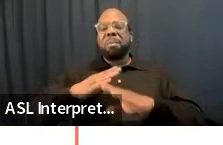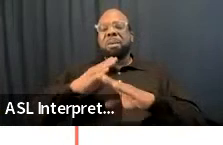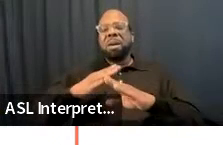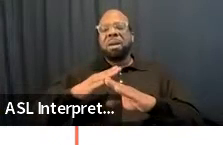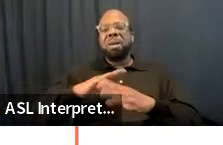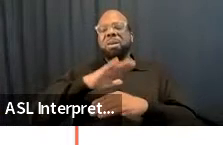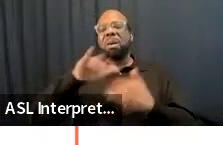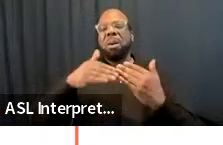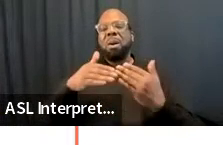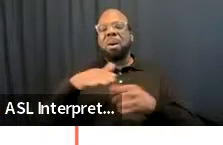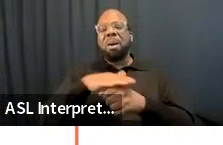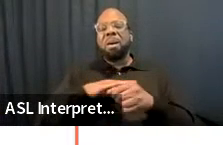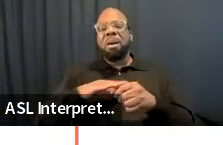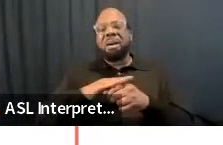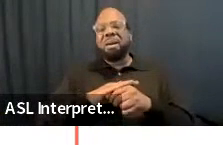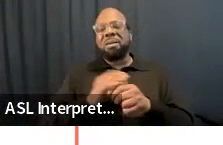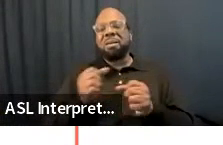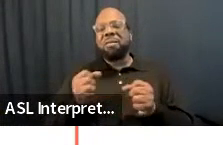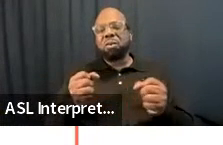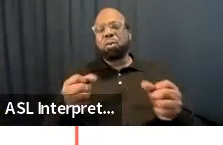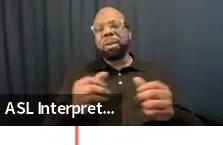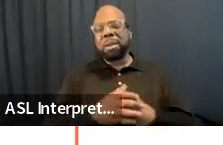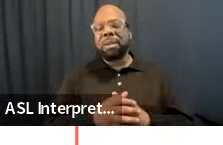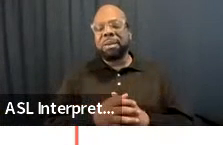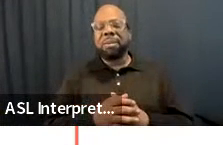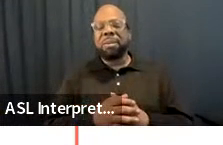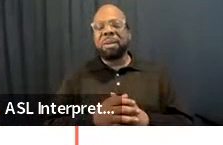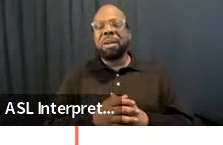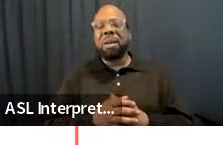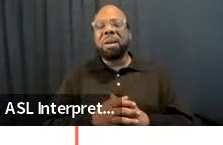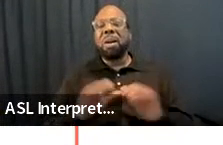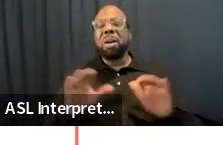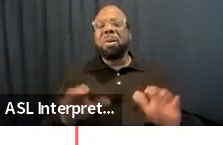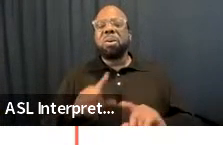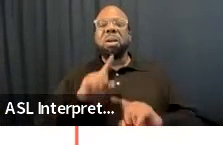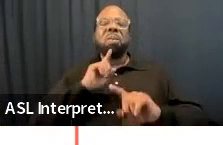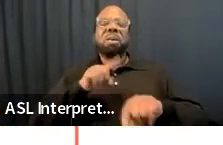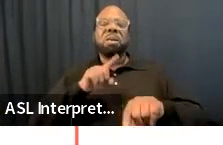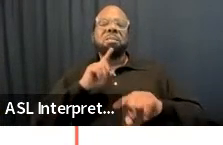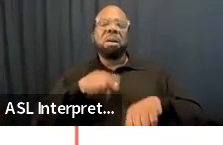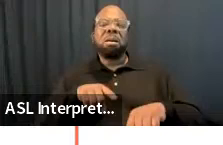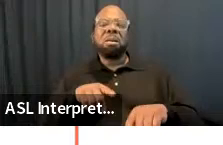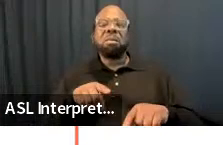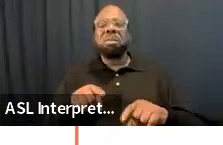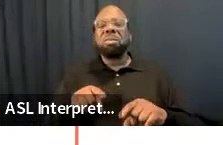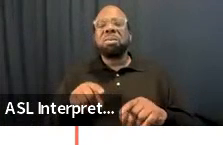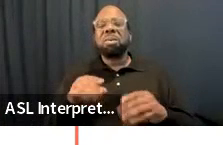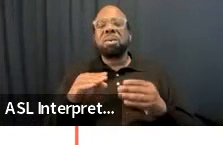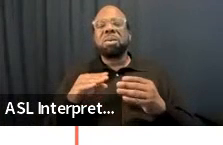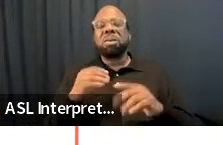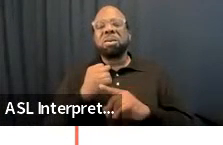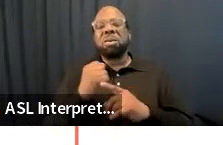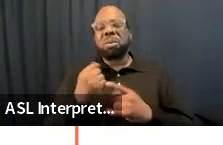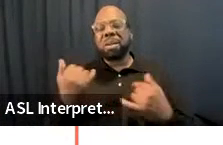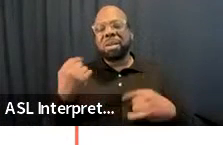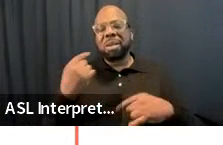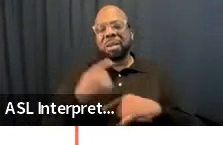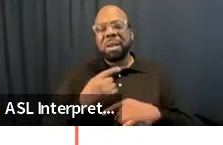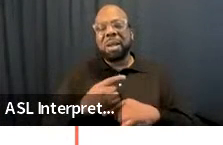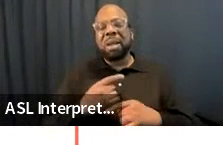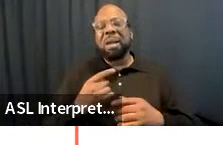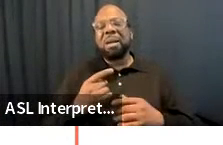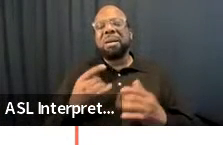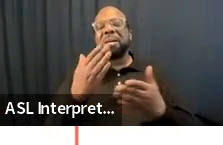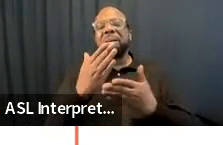time, and doing so in response to the conditions on the ground today. So some auto-oriented areas have more